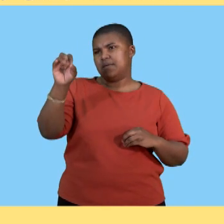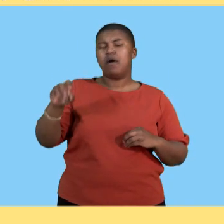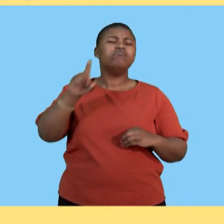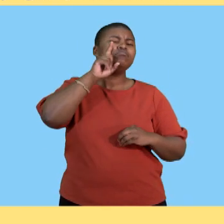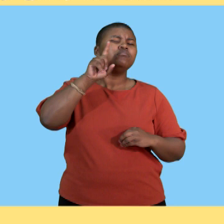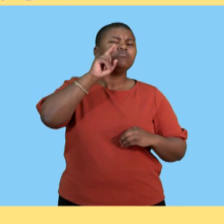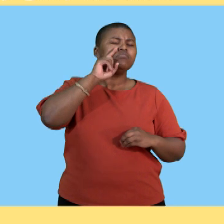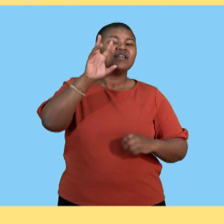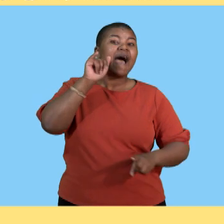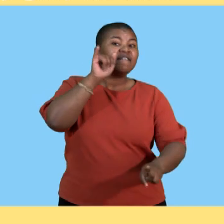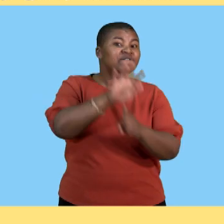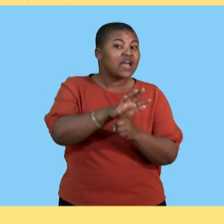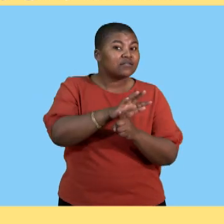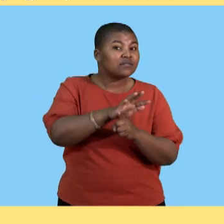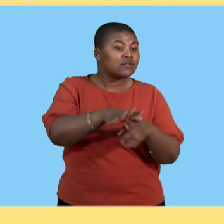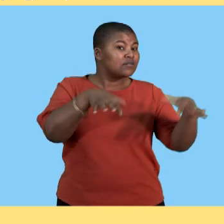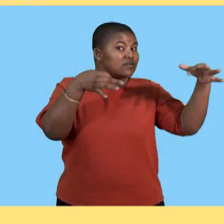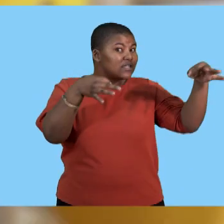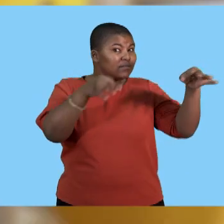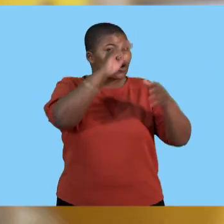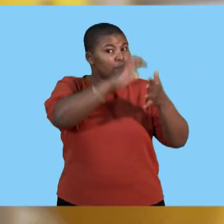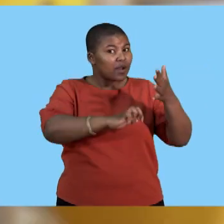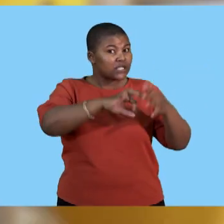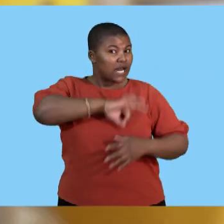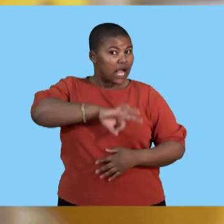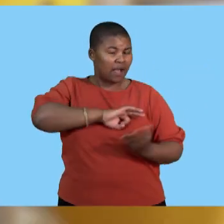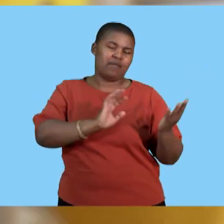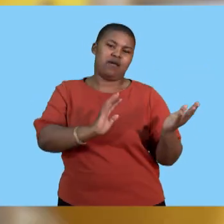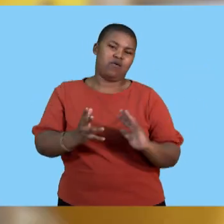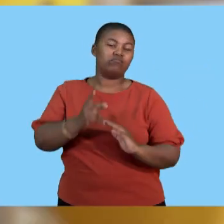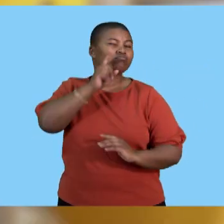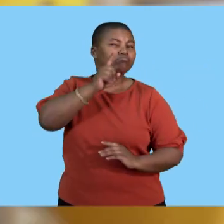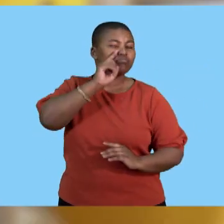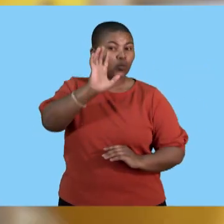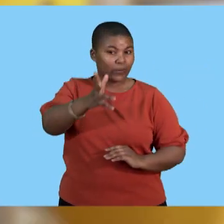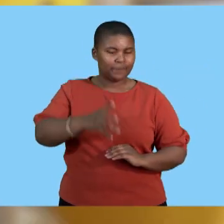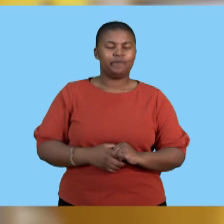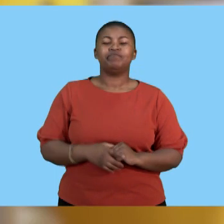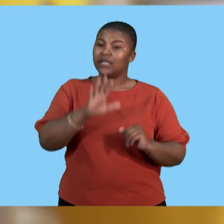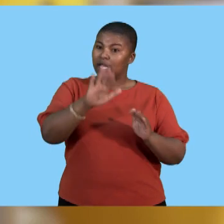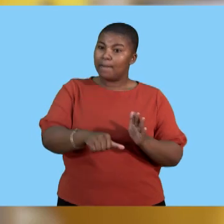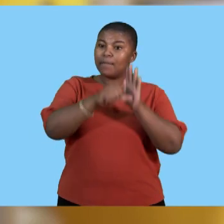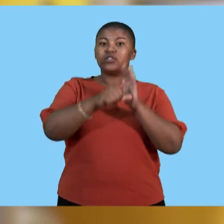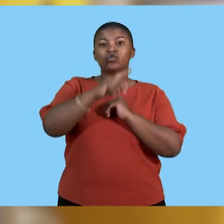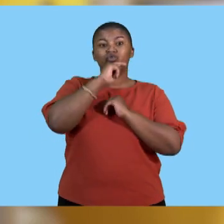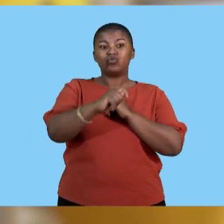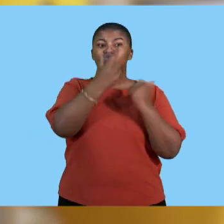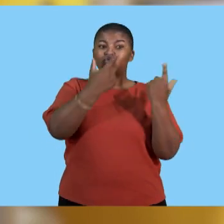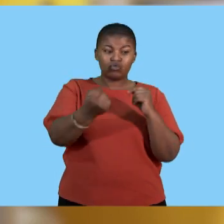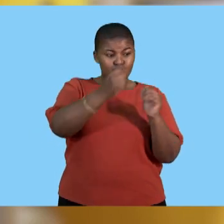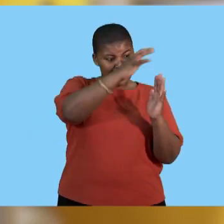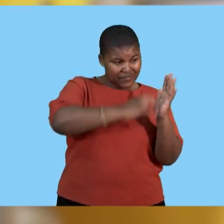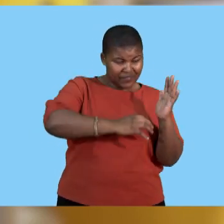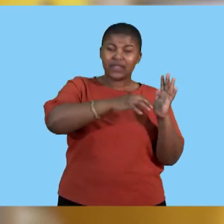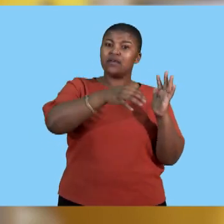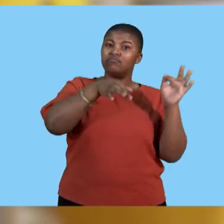see how would they affect our statement of comprehensive income. It is very important that whenever we do the